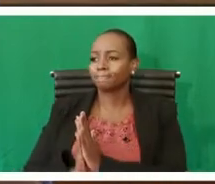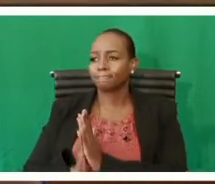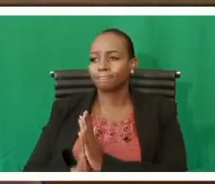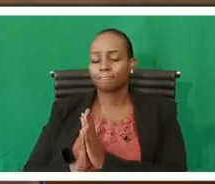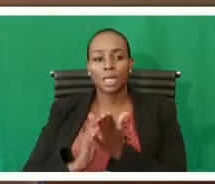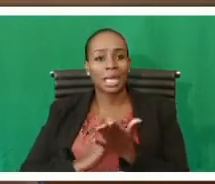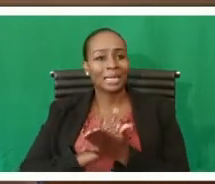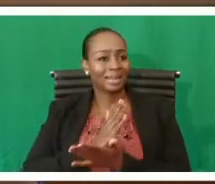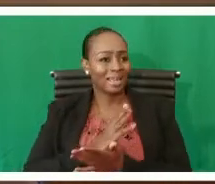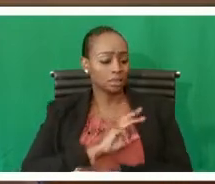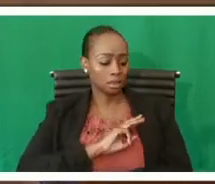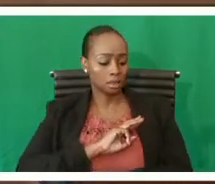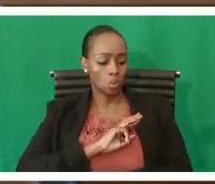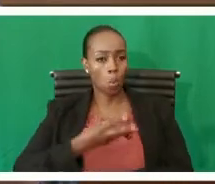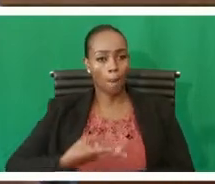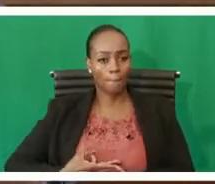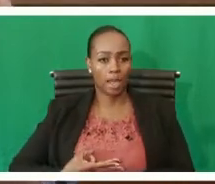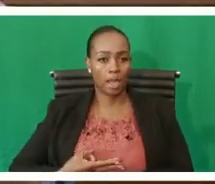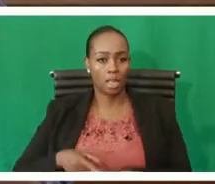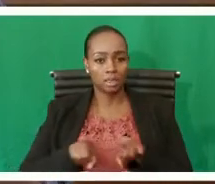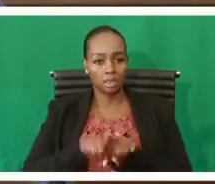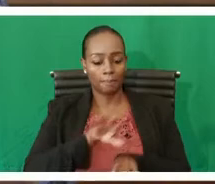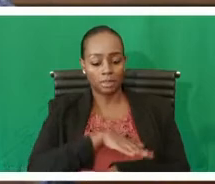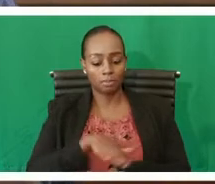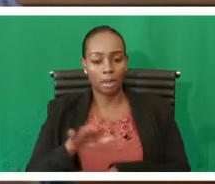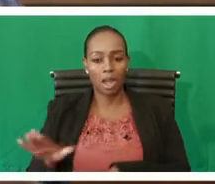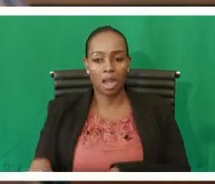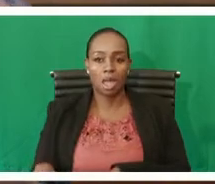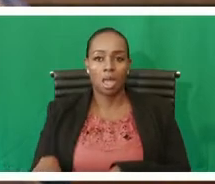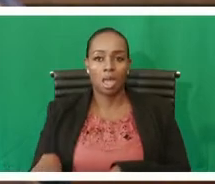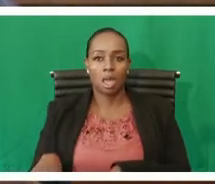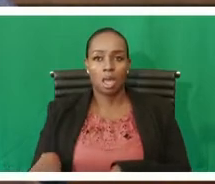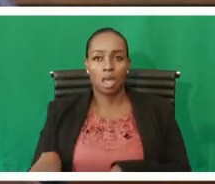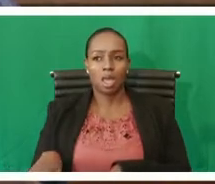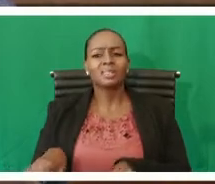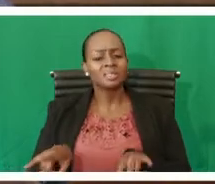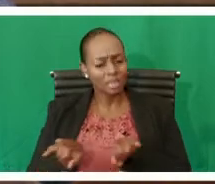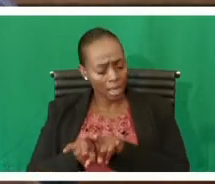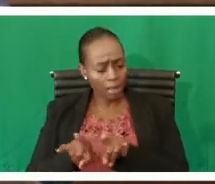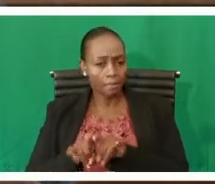tsa bomme le bana ke ditsukelo le tsona